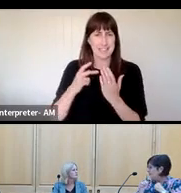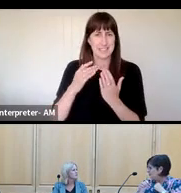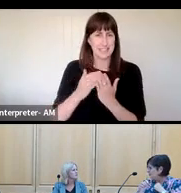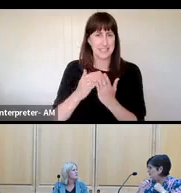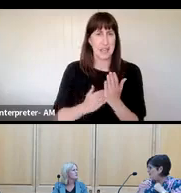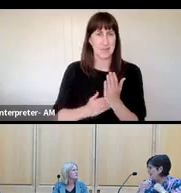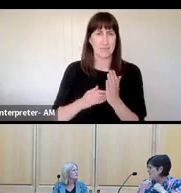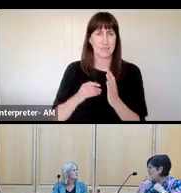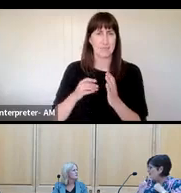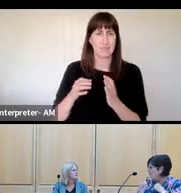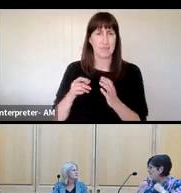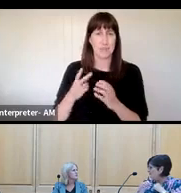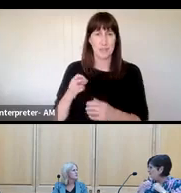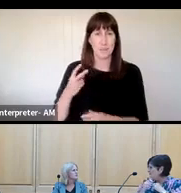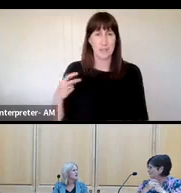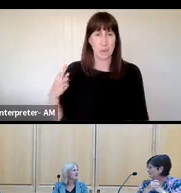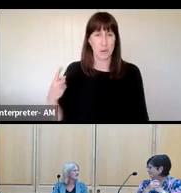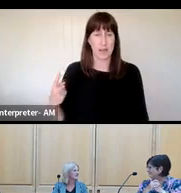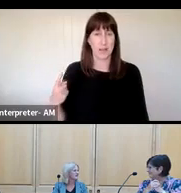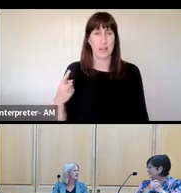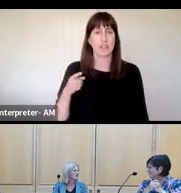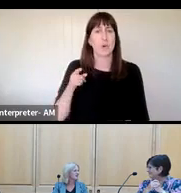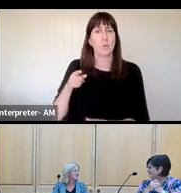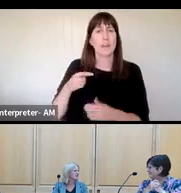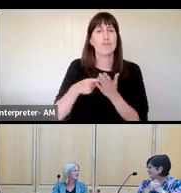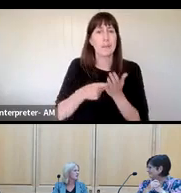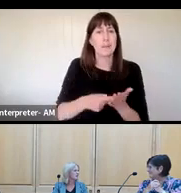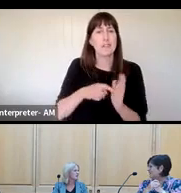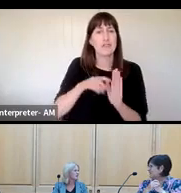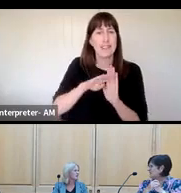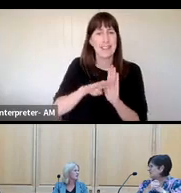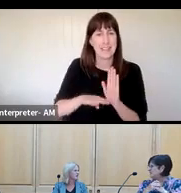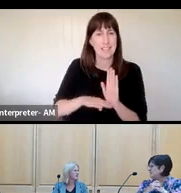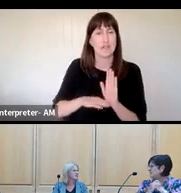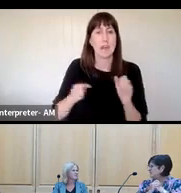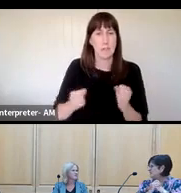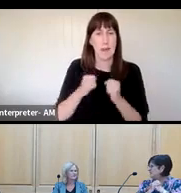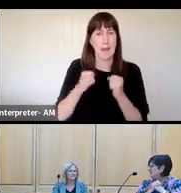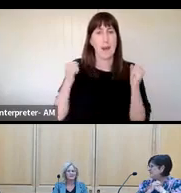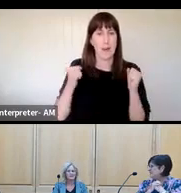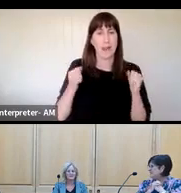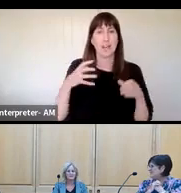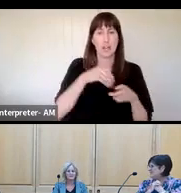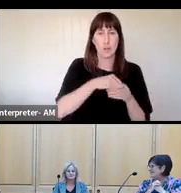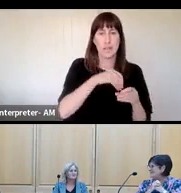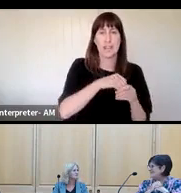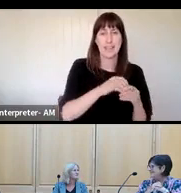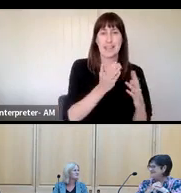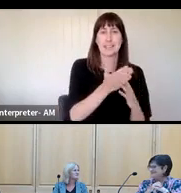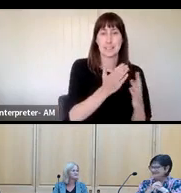that this regulatory power also be included in the primary legislation for accessibility.